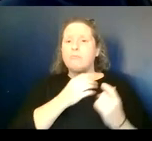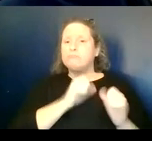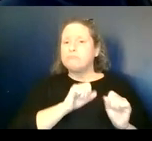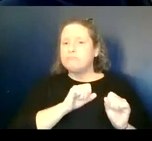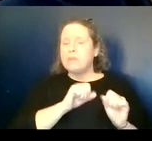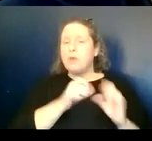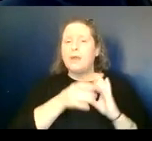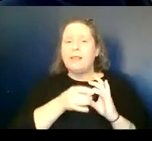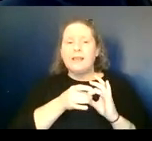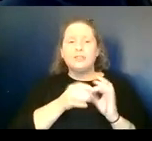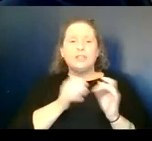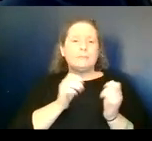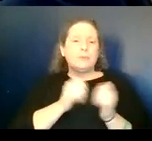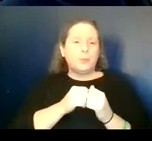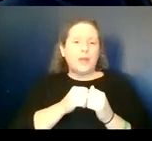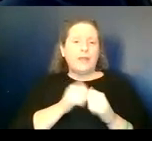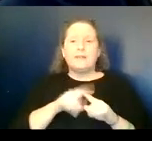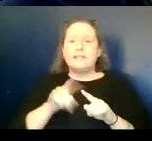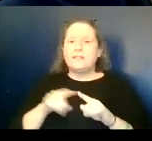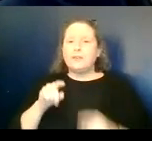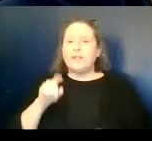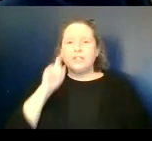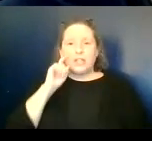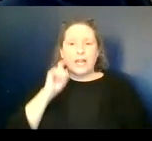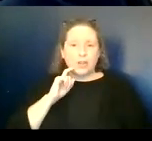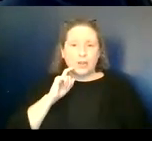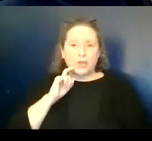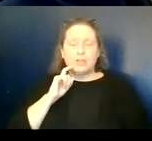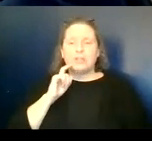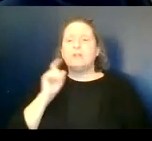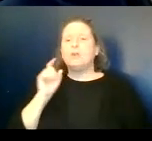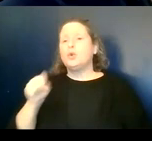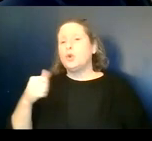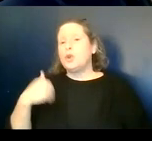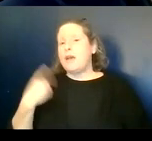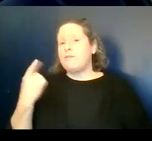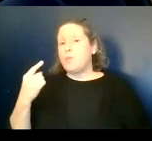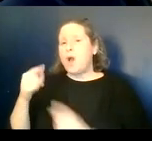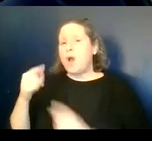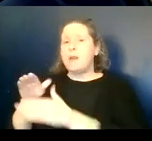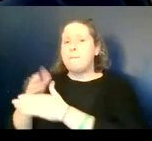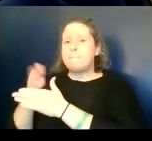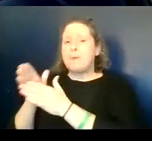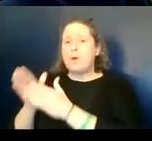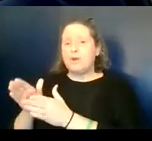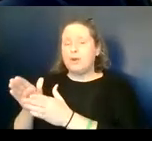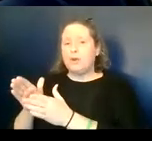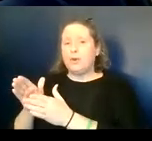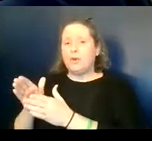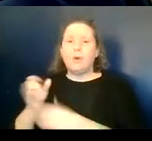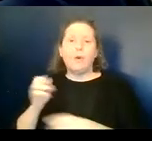relationships with different genders. You can have one partner. You can have